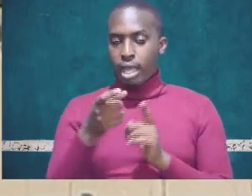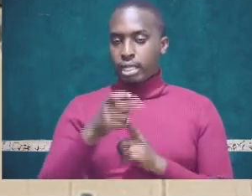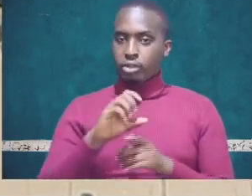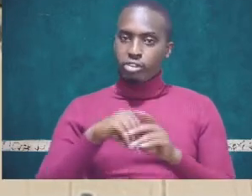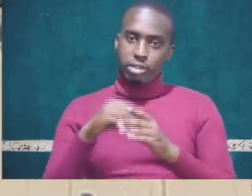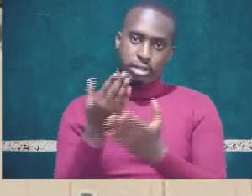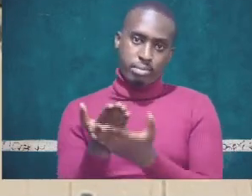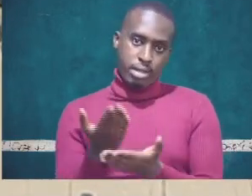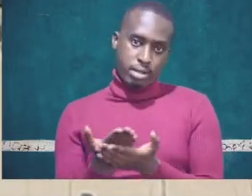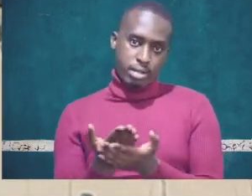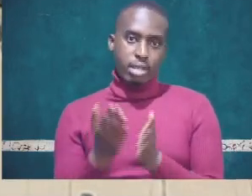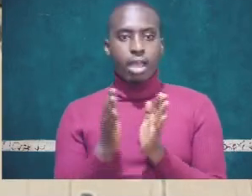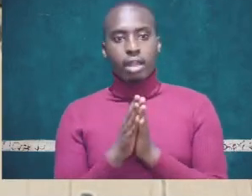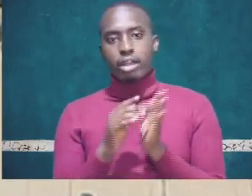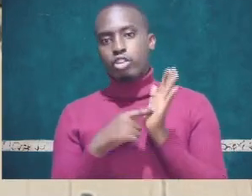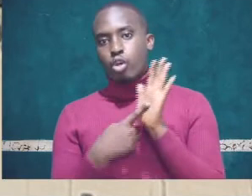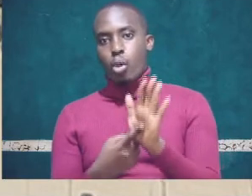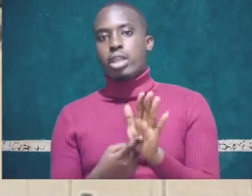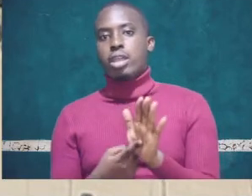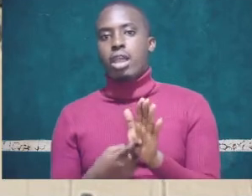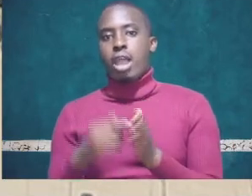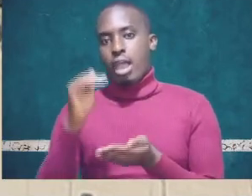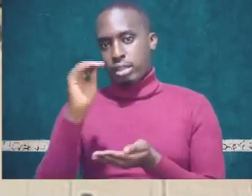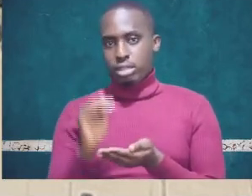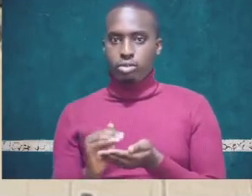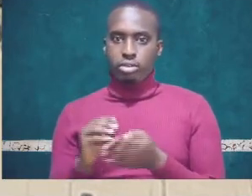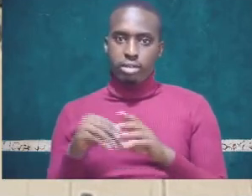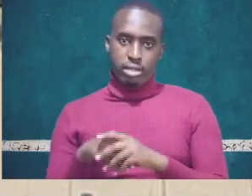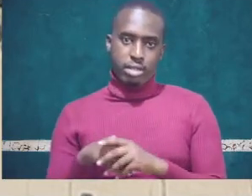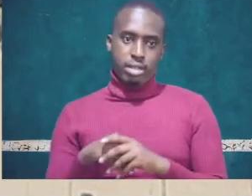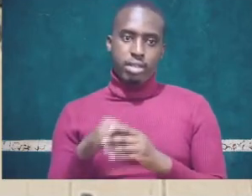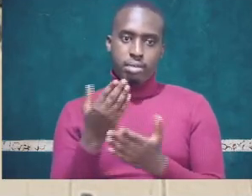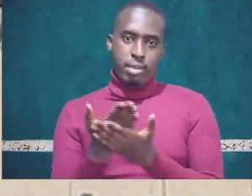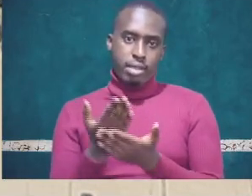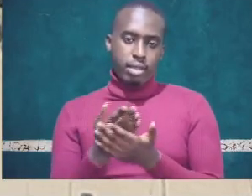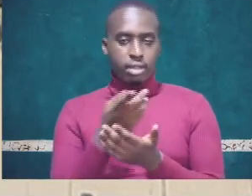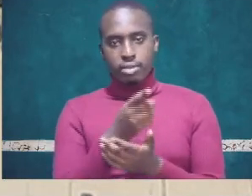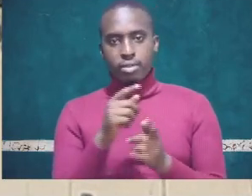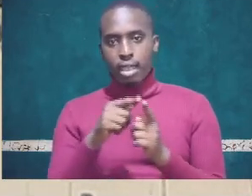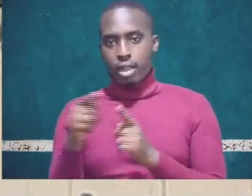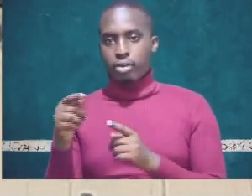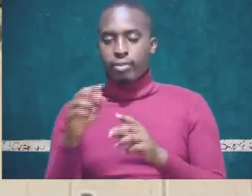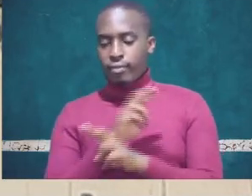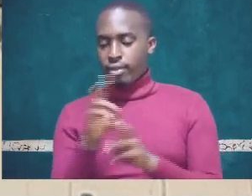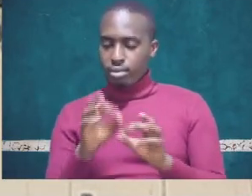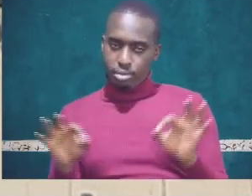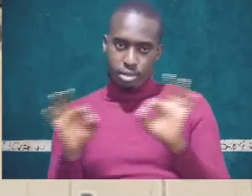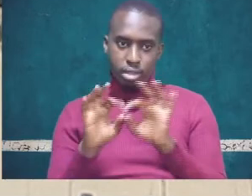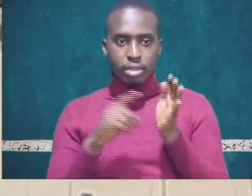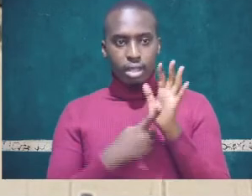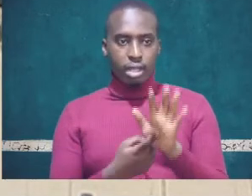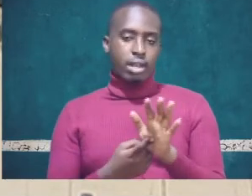demand. Here showing a decrease in demand. These arrows are very important because they show the